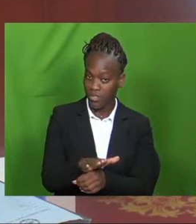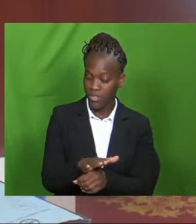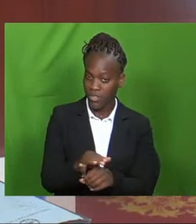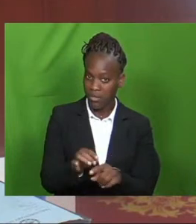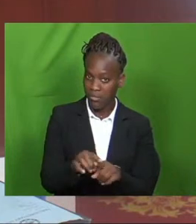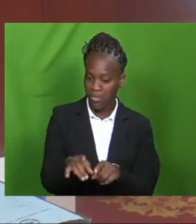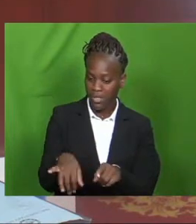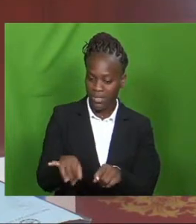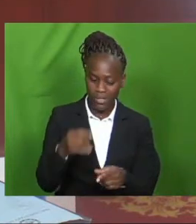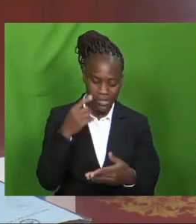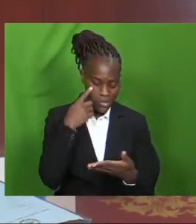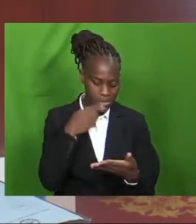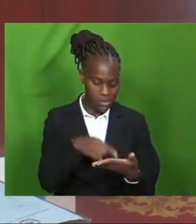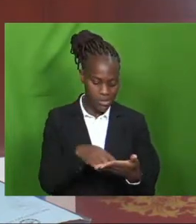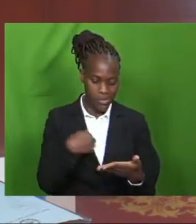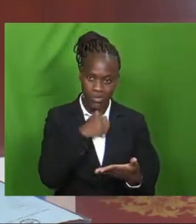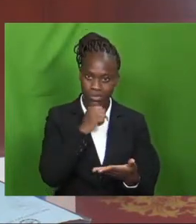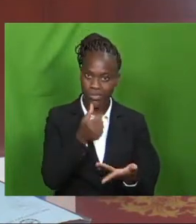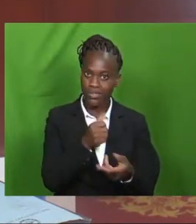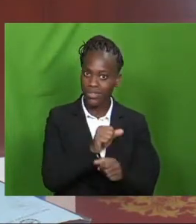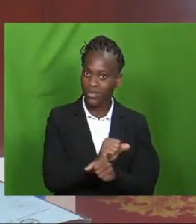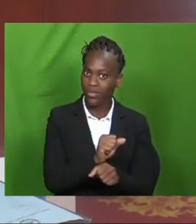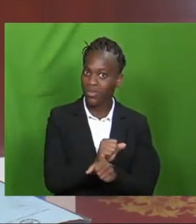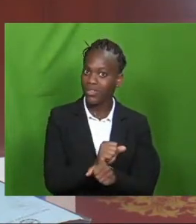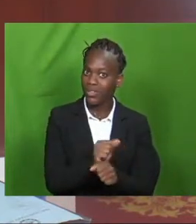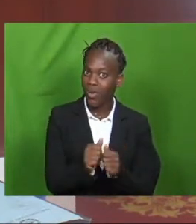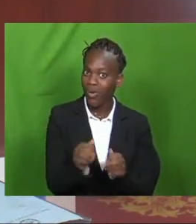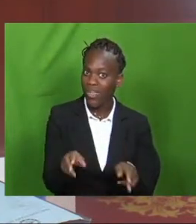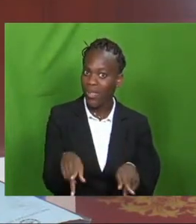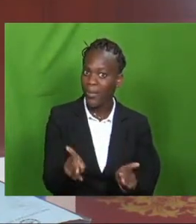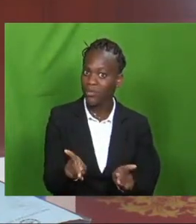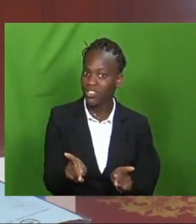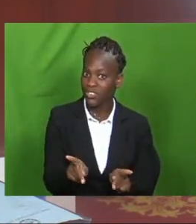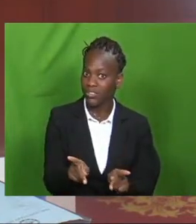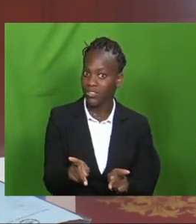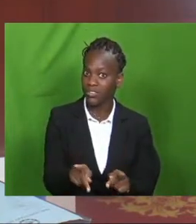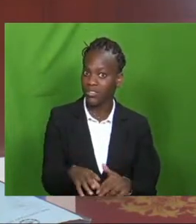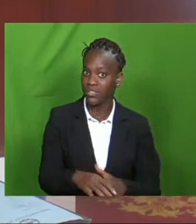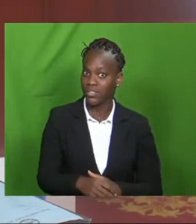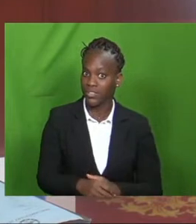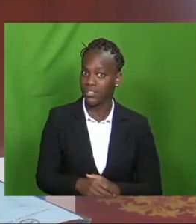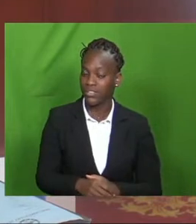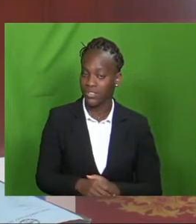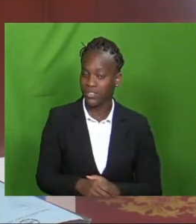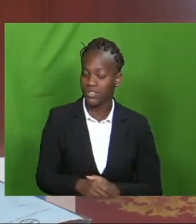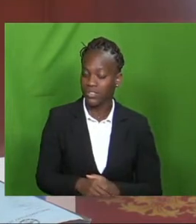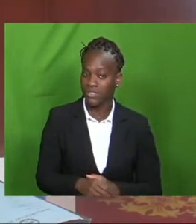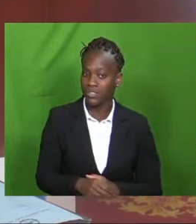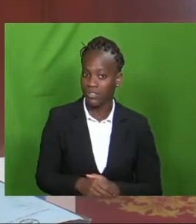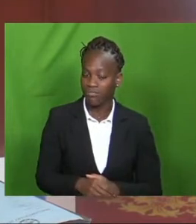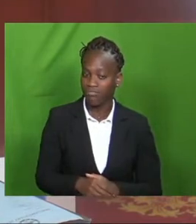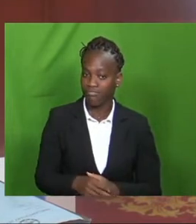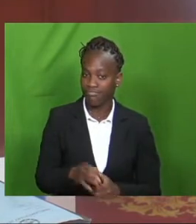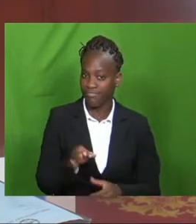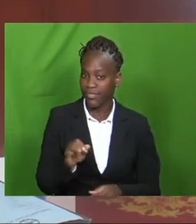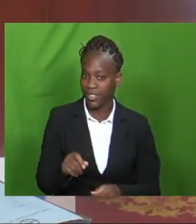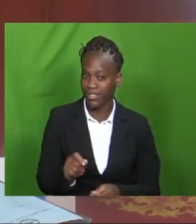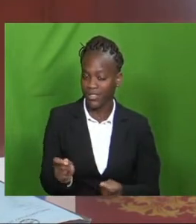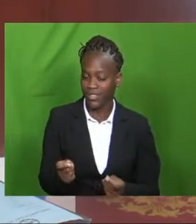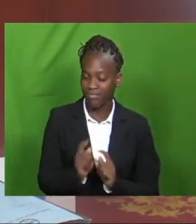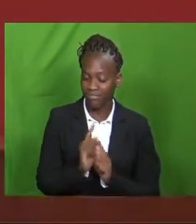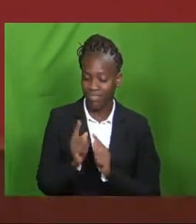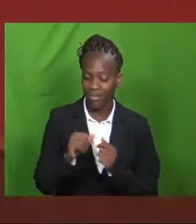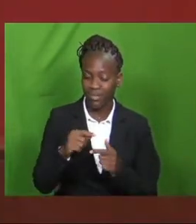been marked absent without permission. So if that can be addressed by the